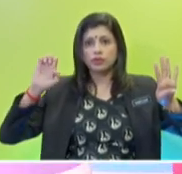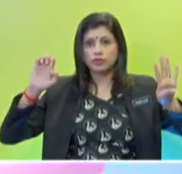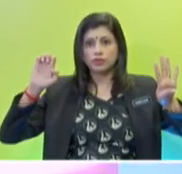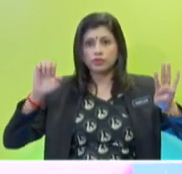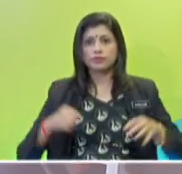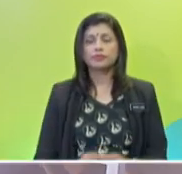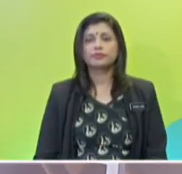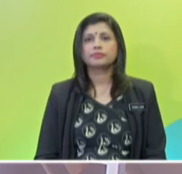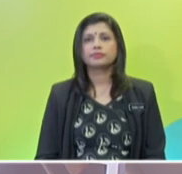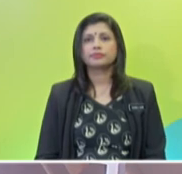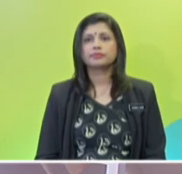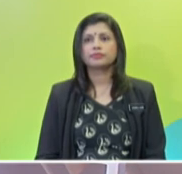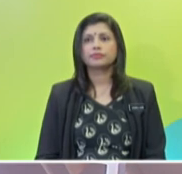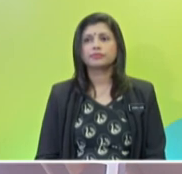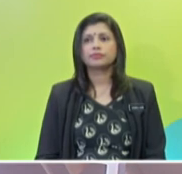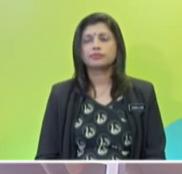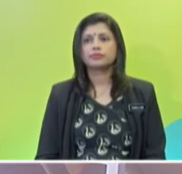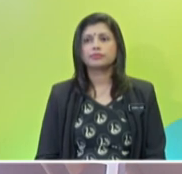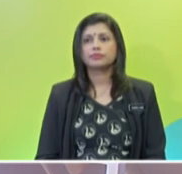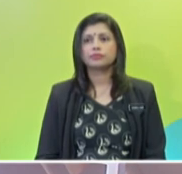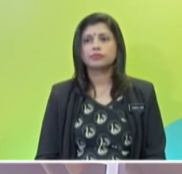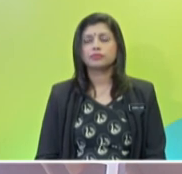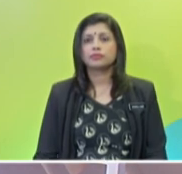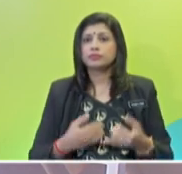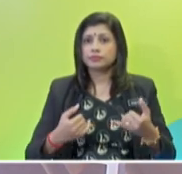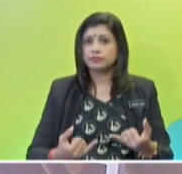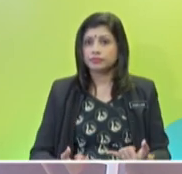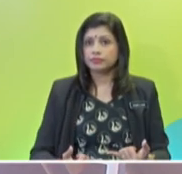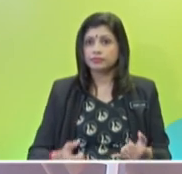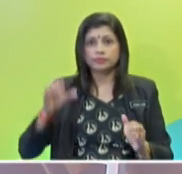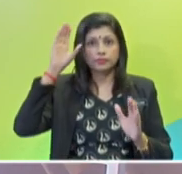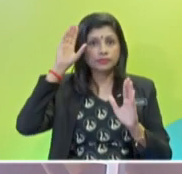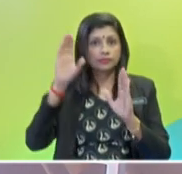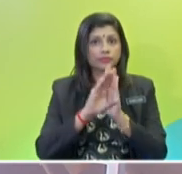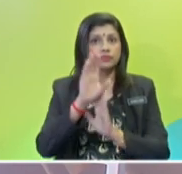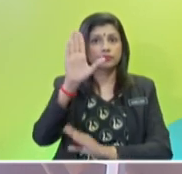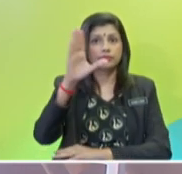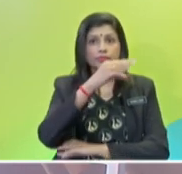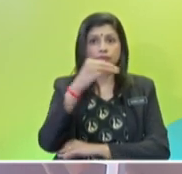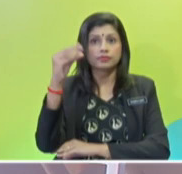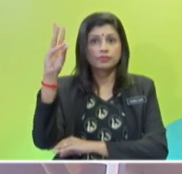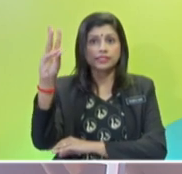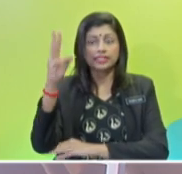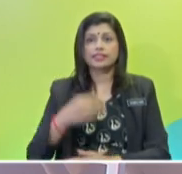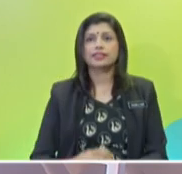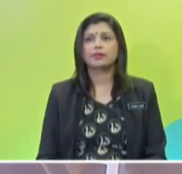Picture E is number 4. Okay, thank you, Putri. Now, who would like to give a try for pictures 5 and 6?